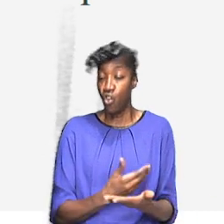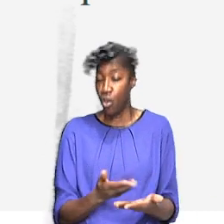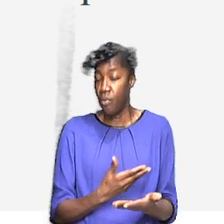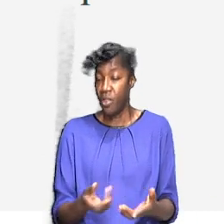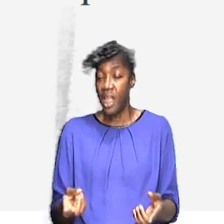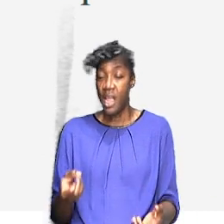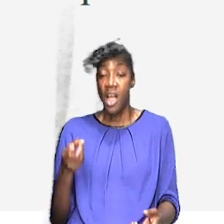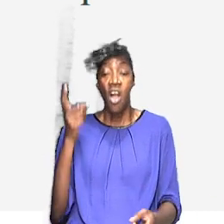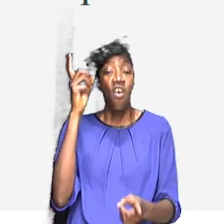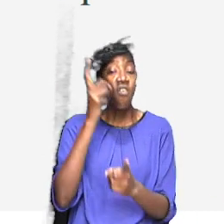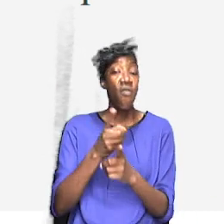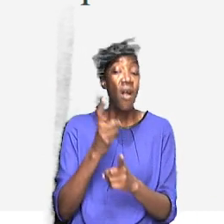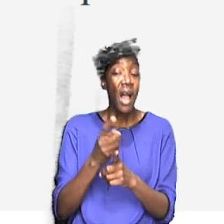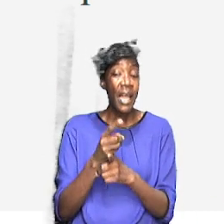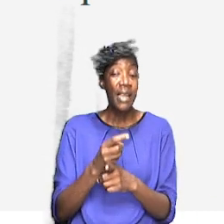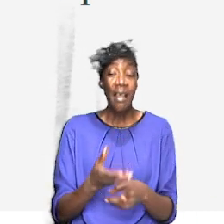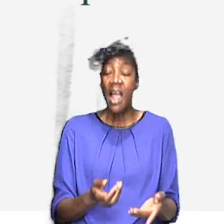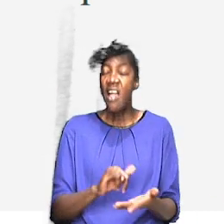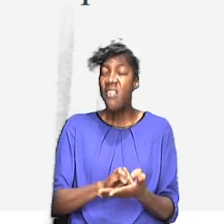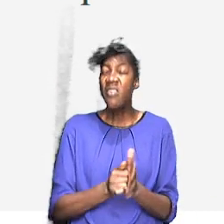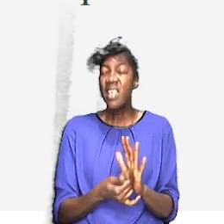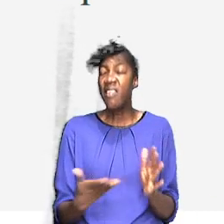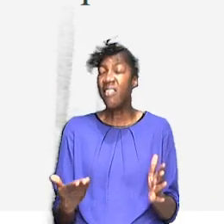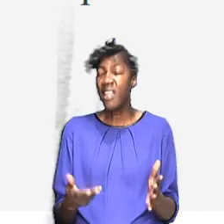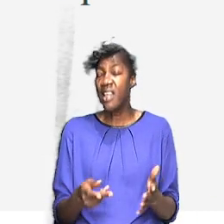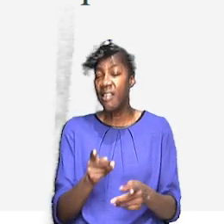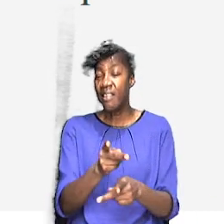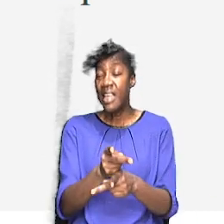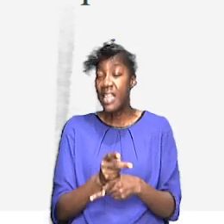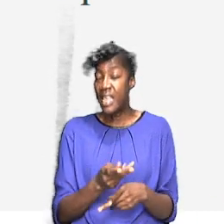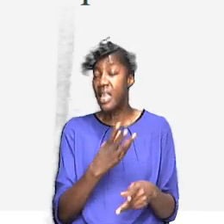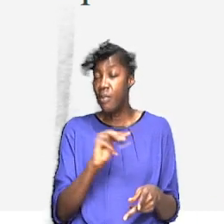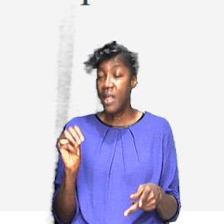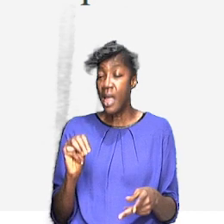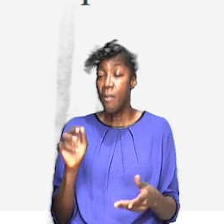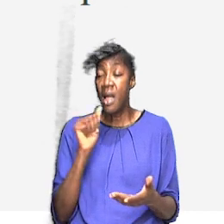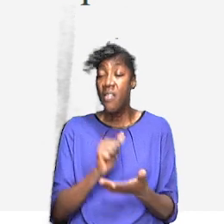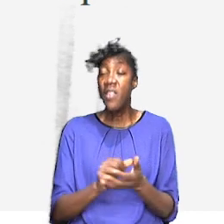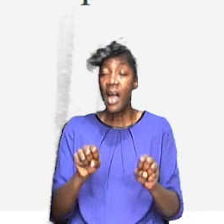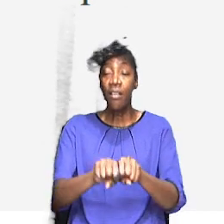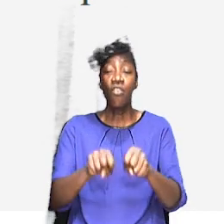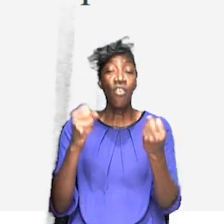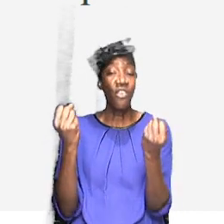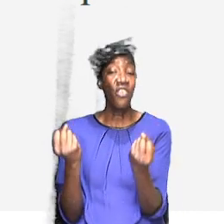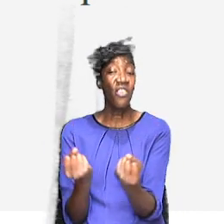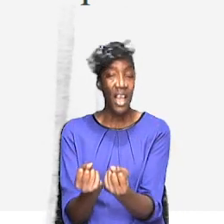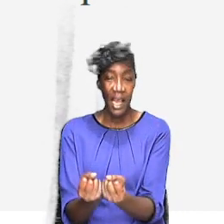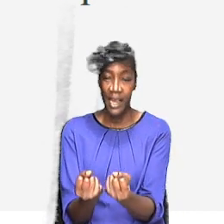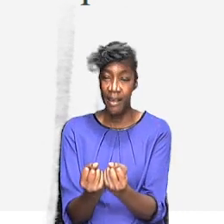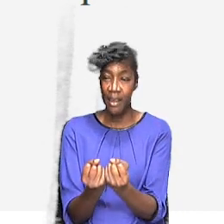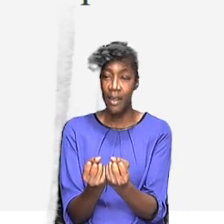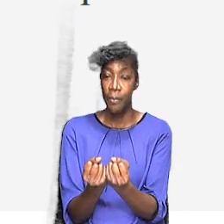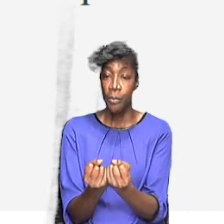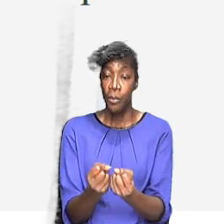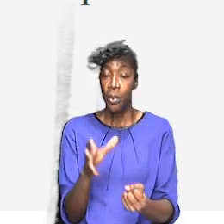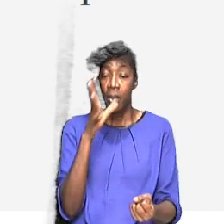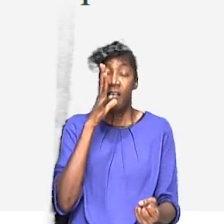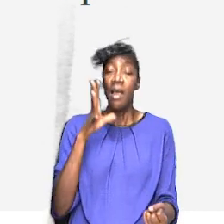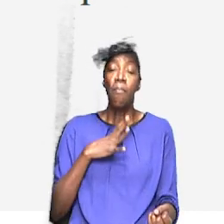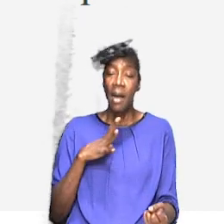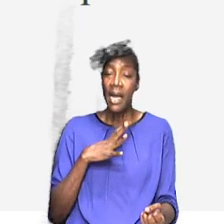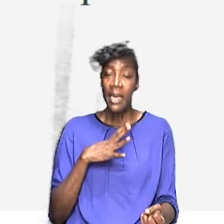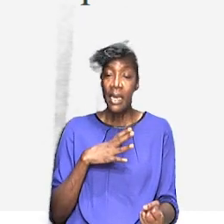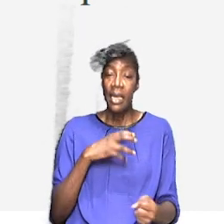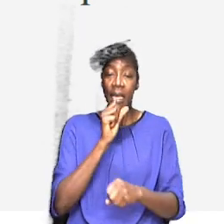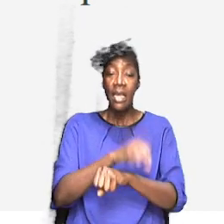And it so happened that these are the things that would have kept them, because in that society, the man was the person who was the breadwinner for the house.